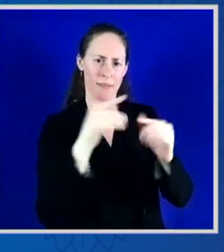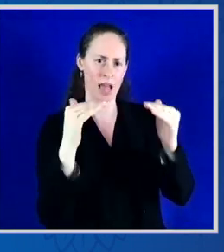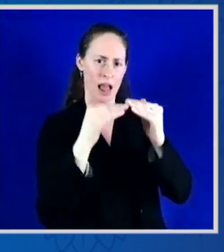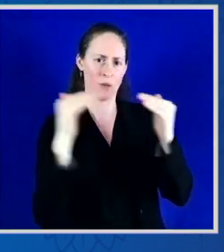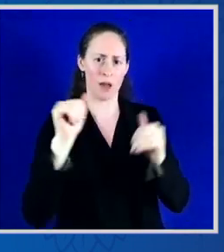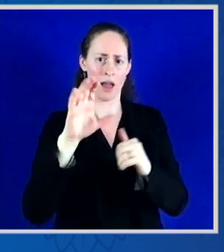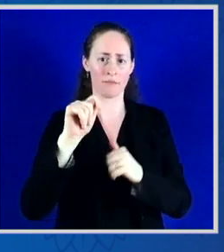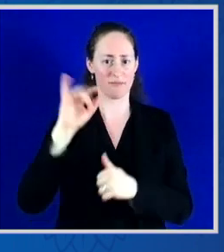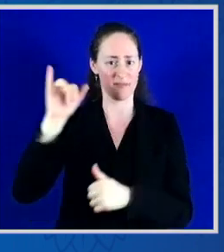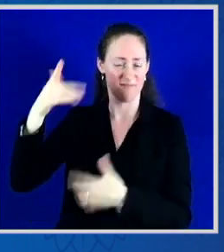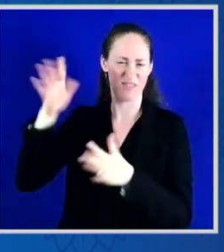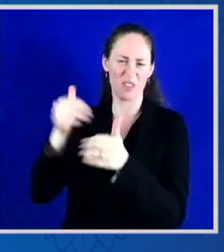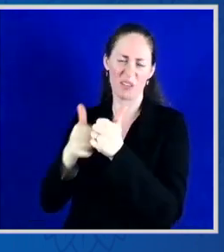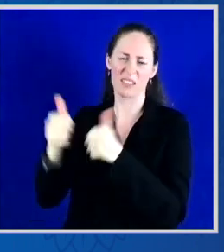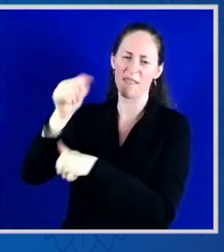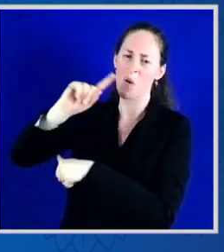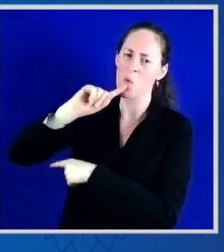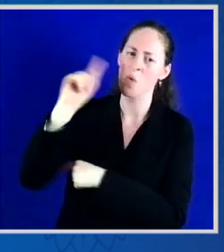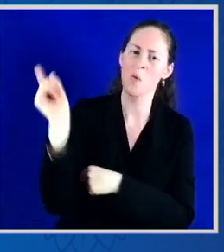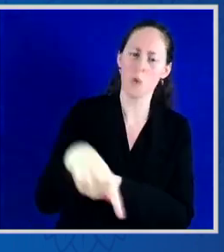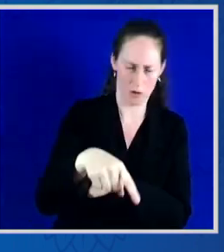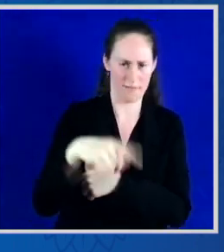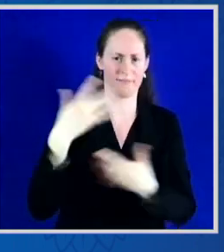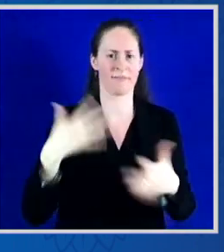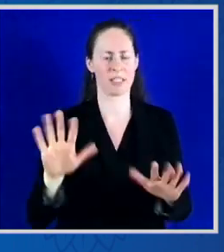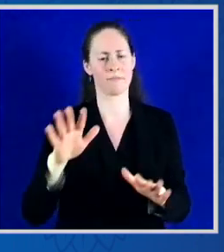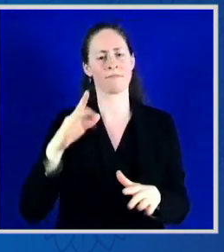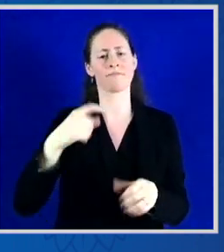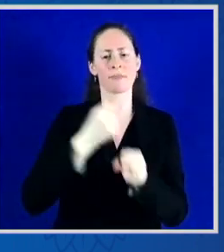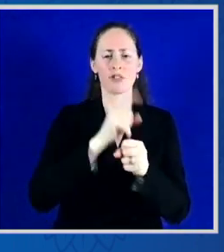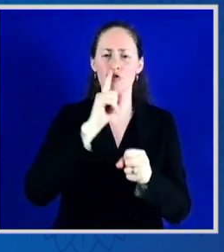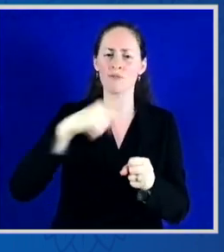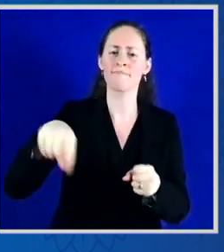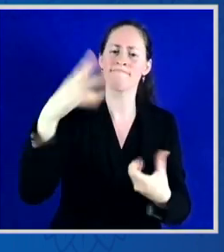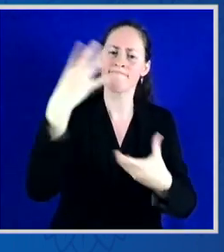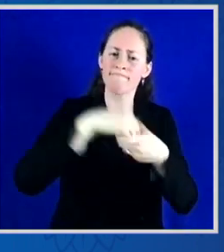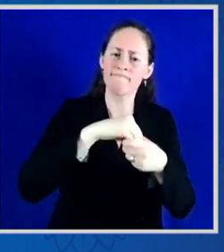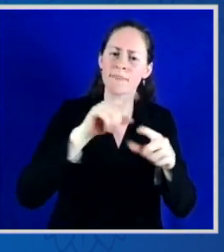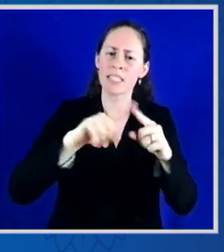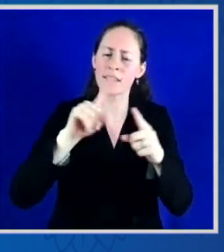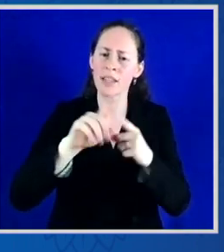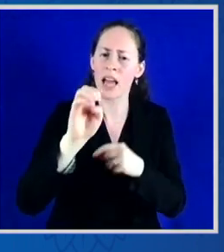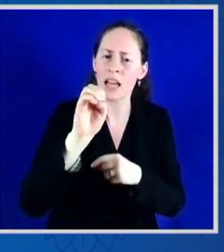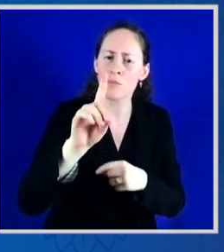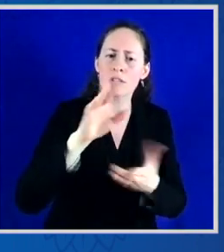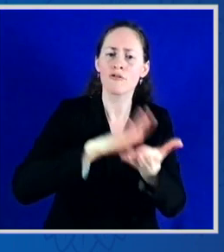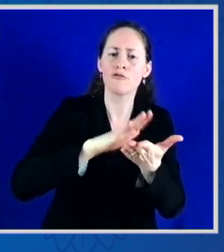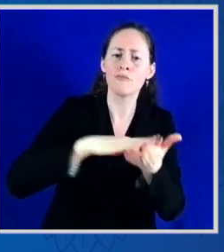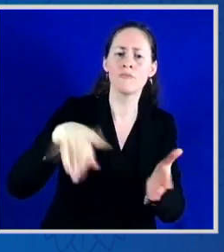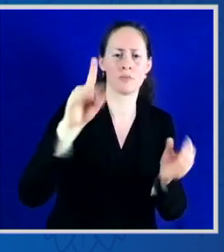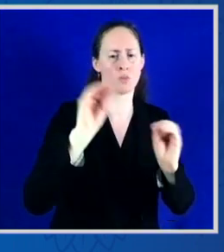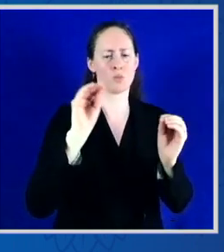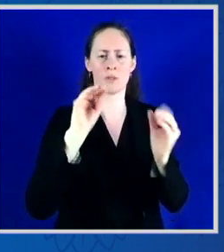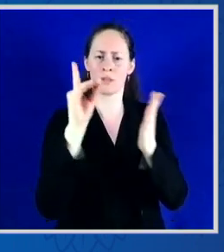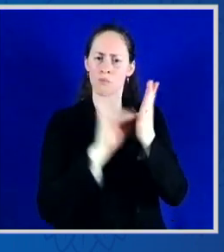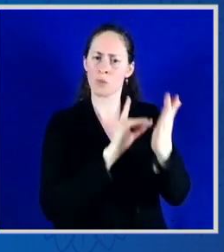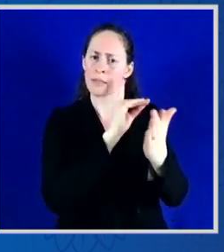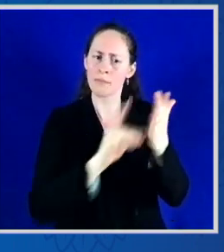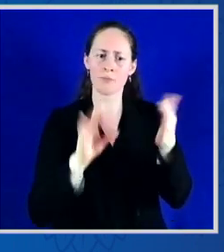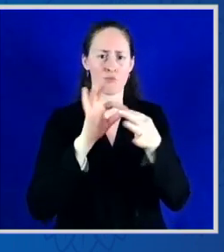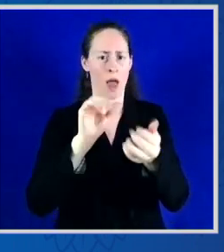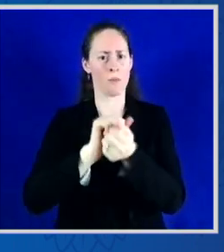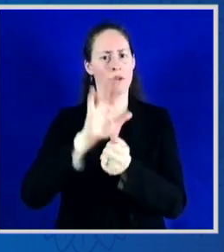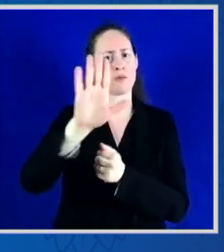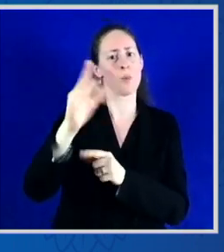education free from discrimination on the basis of sexual orientation and gender identity, to his first ever proclamation for